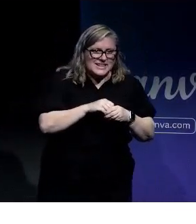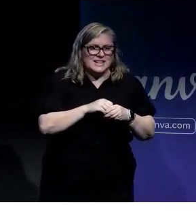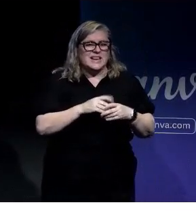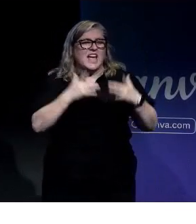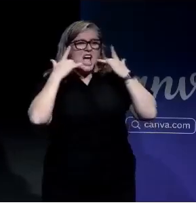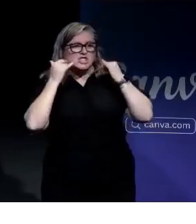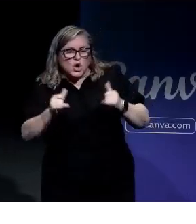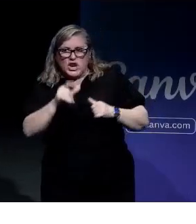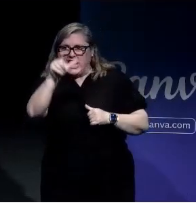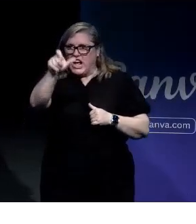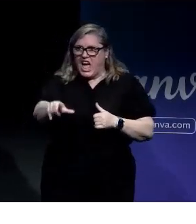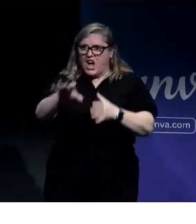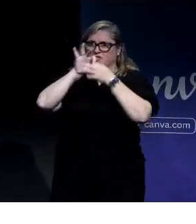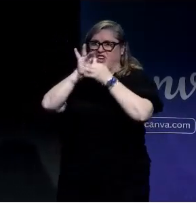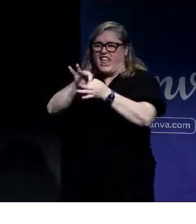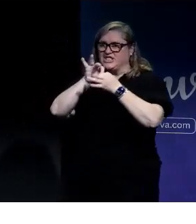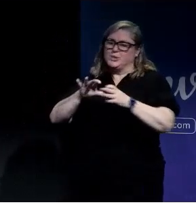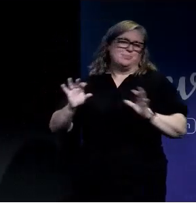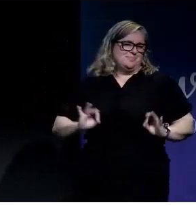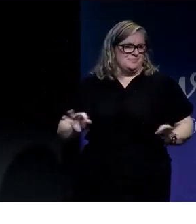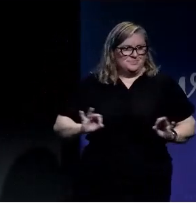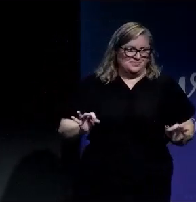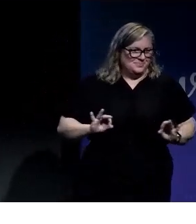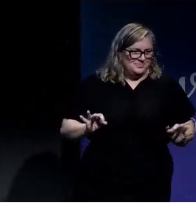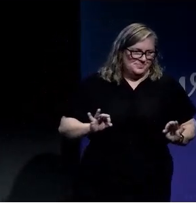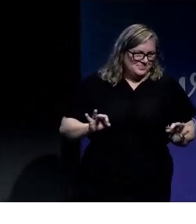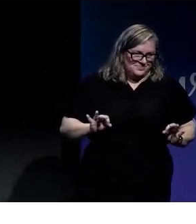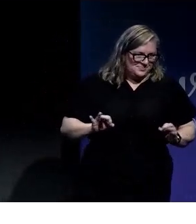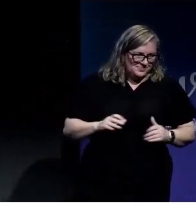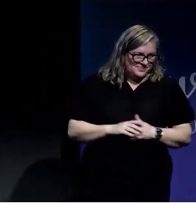relationship. Also,